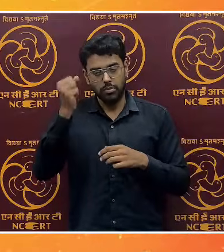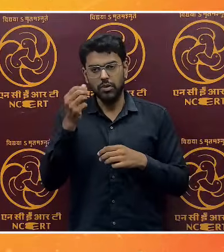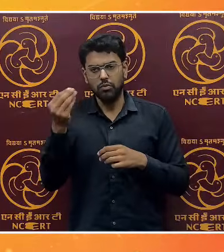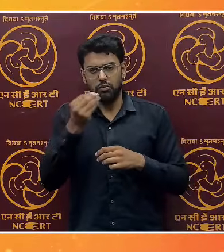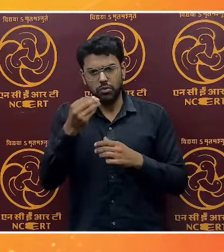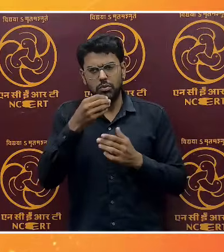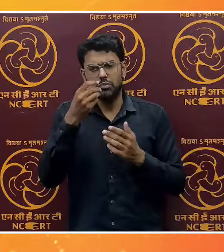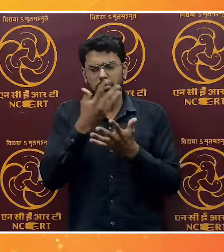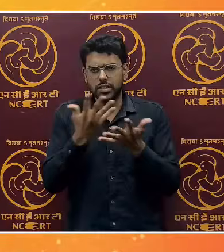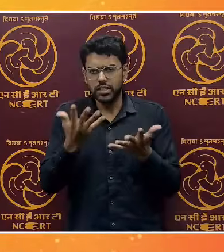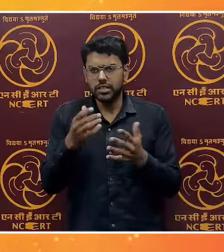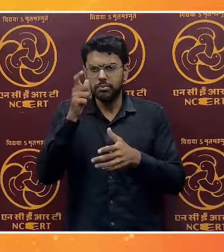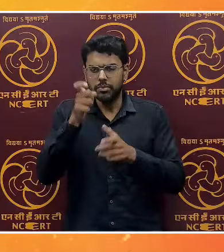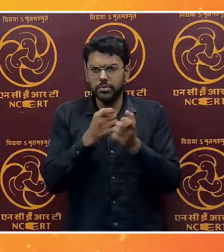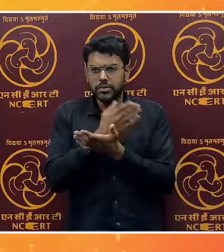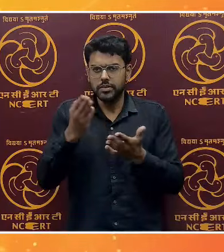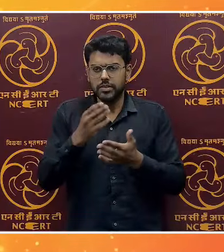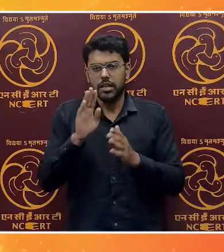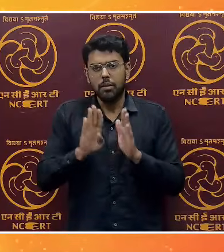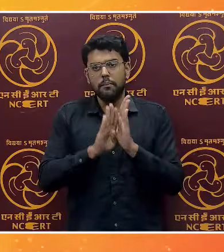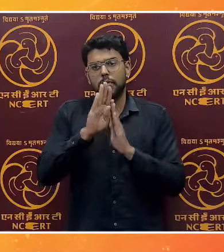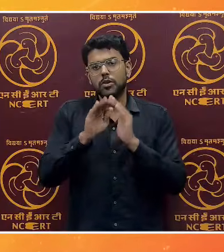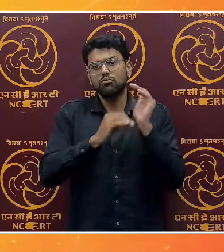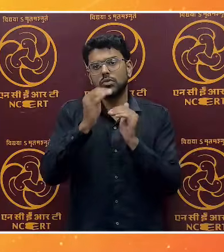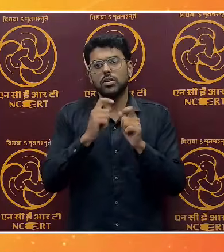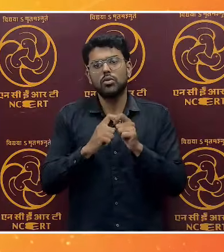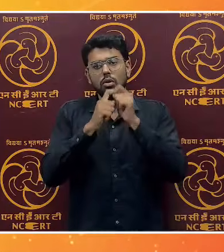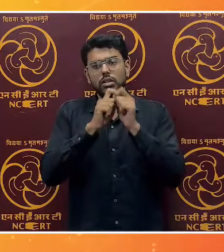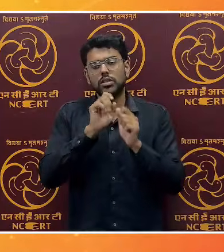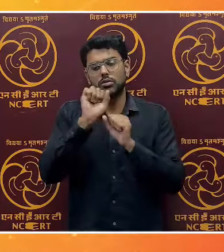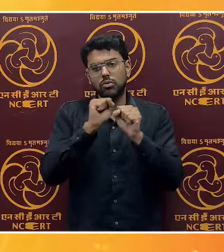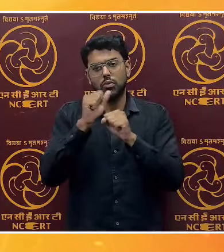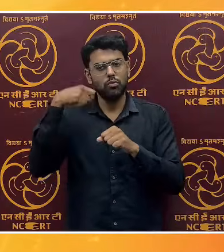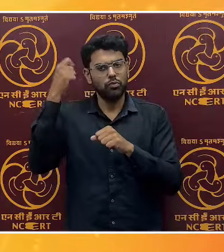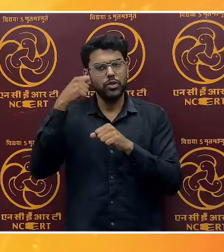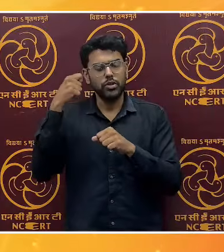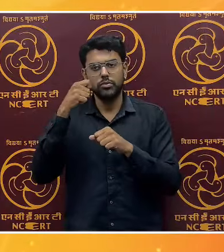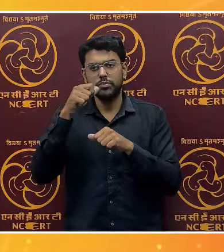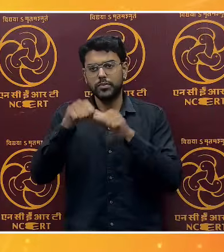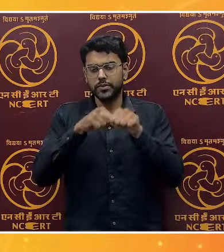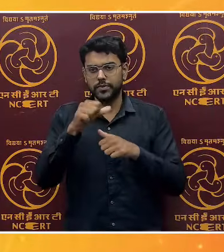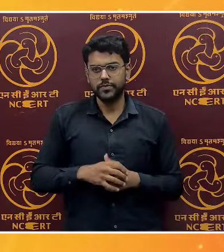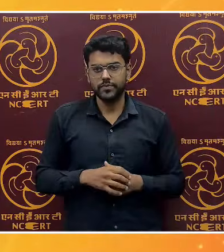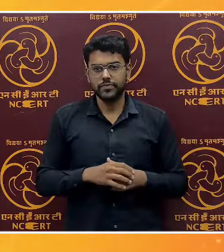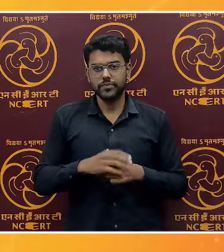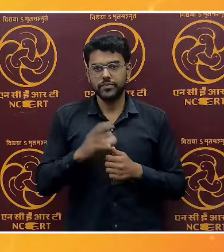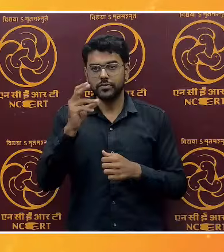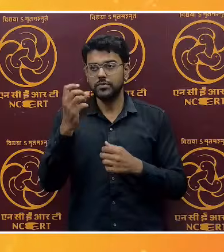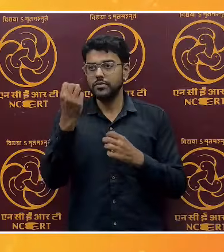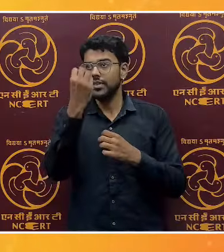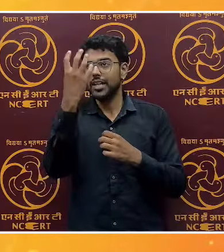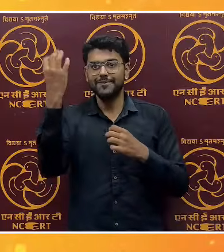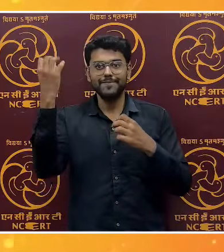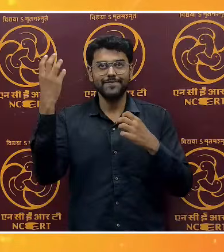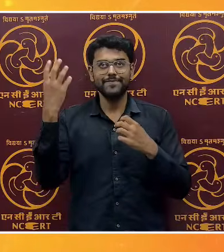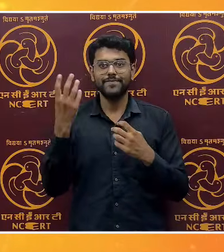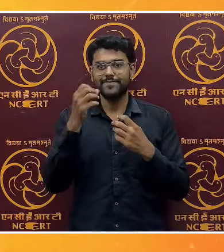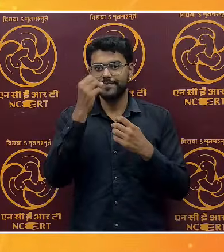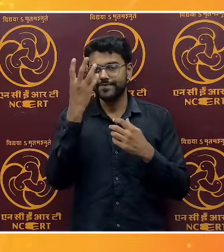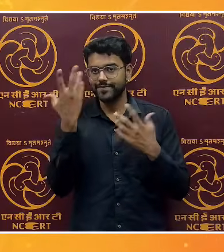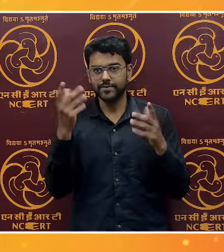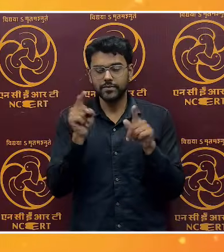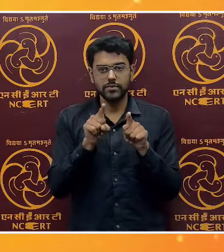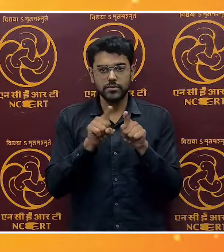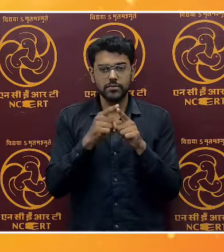things that will enhance the quality of your video production. Right. And the third one is lighting. Okay. So